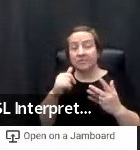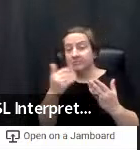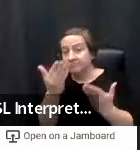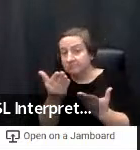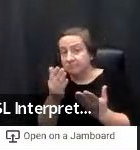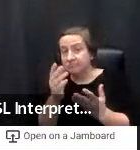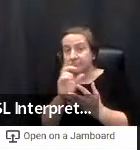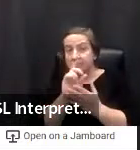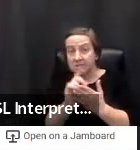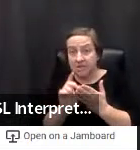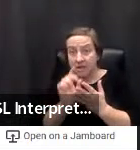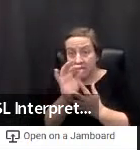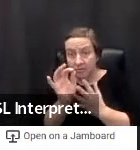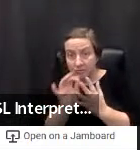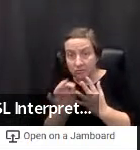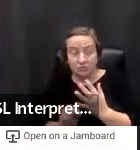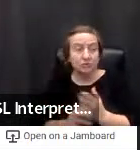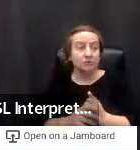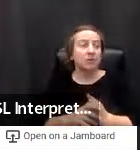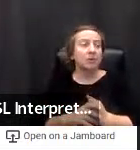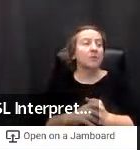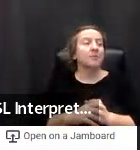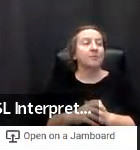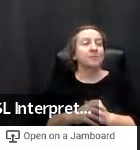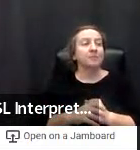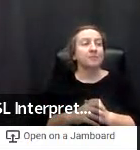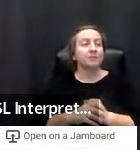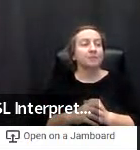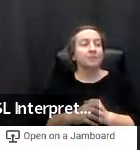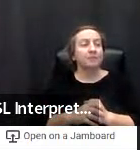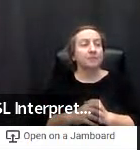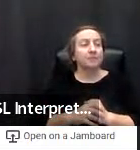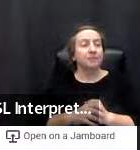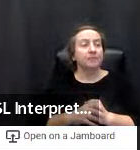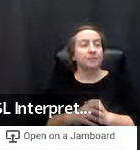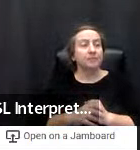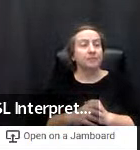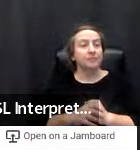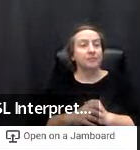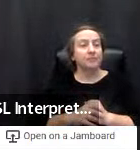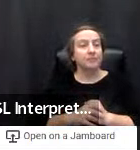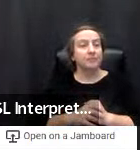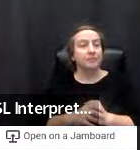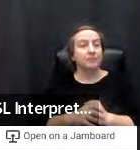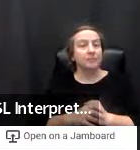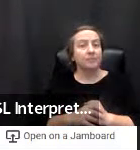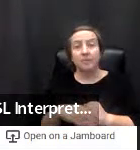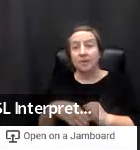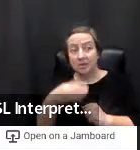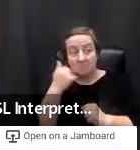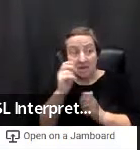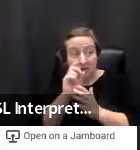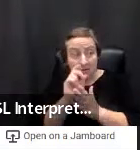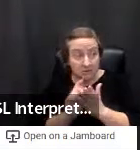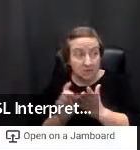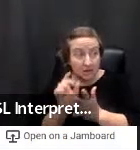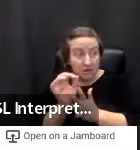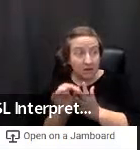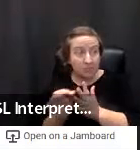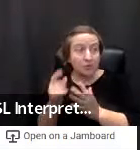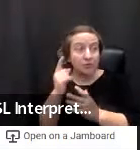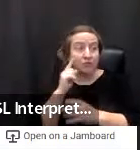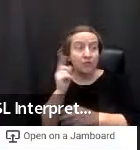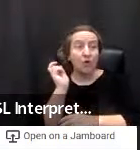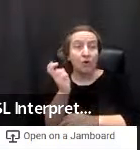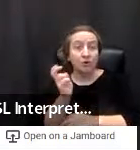options? Let's see, commuters during construction. Is there a better design option for commuters